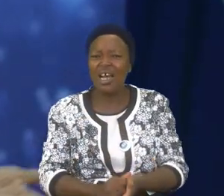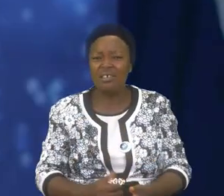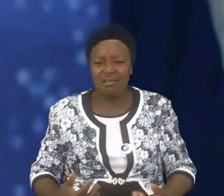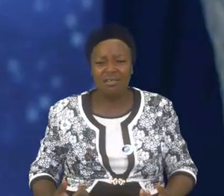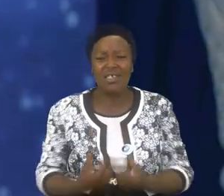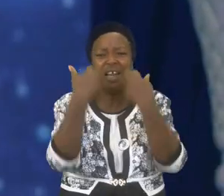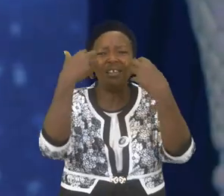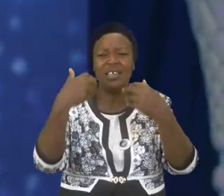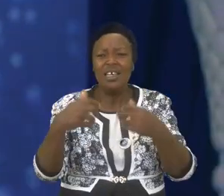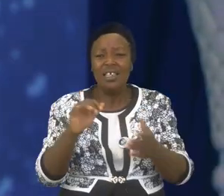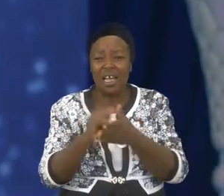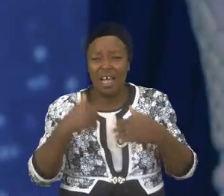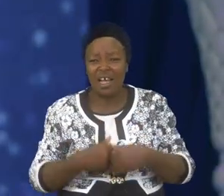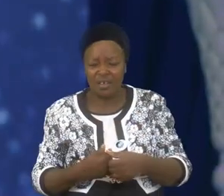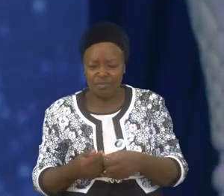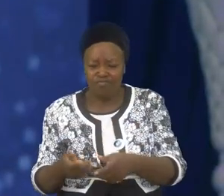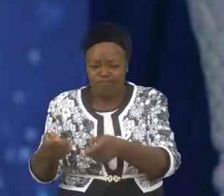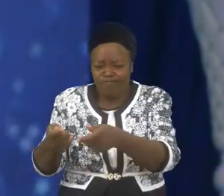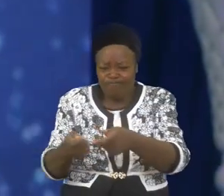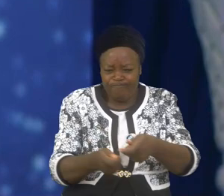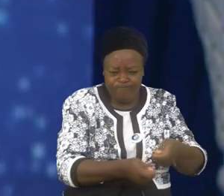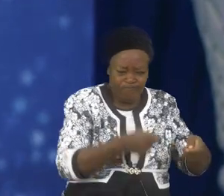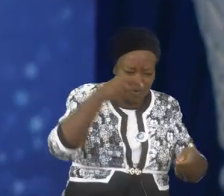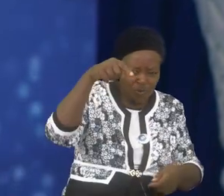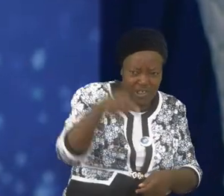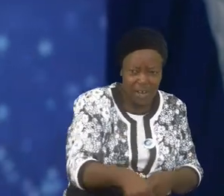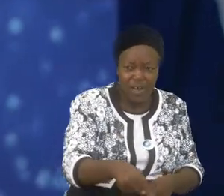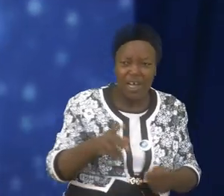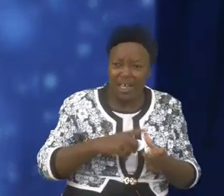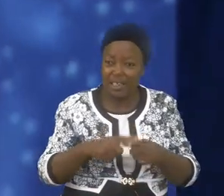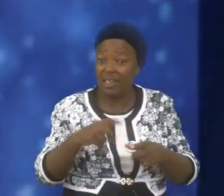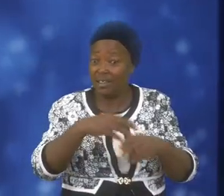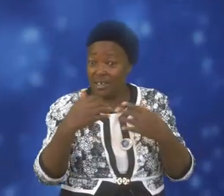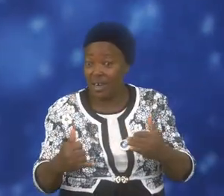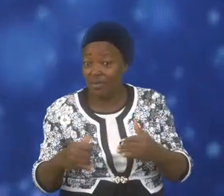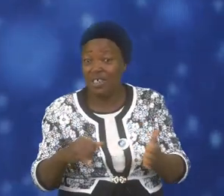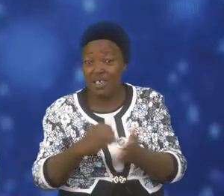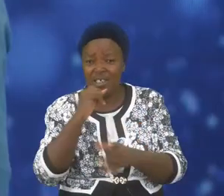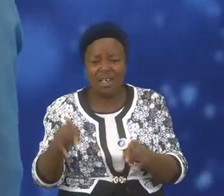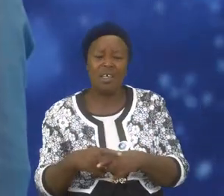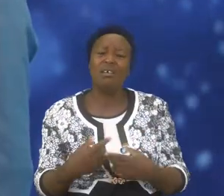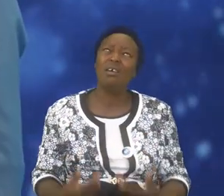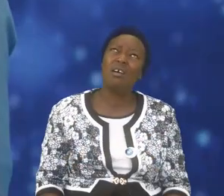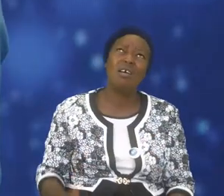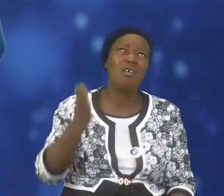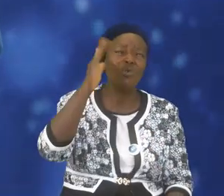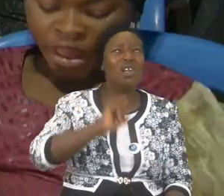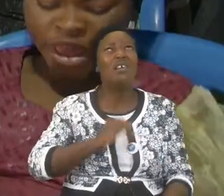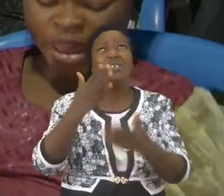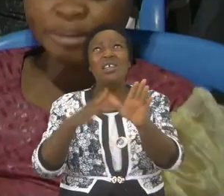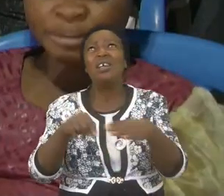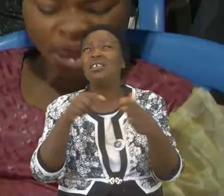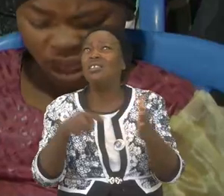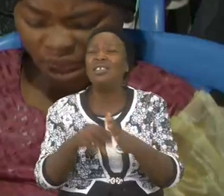now it's like, am I going to die in this situation? You will not die in that